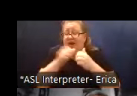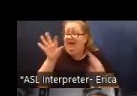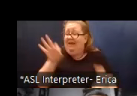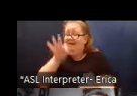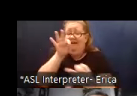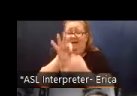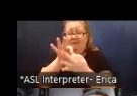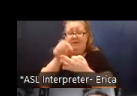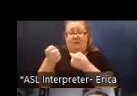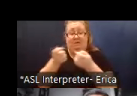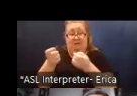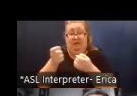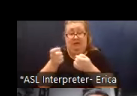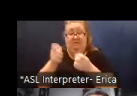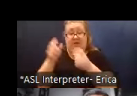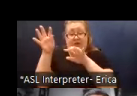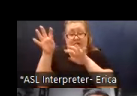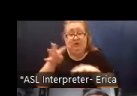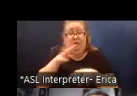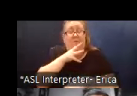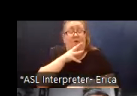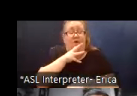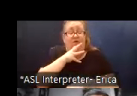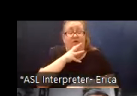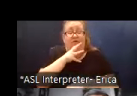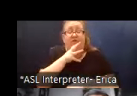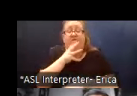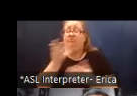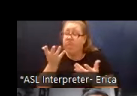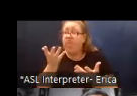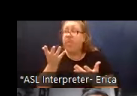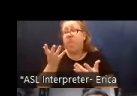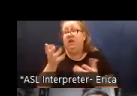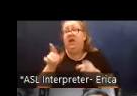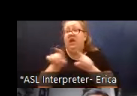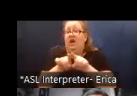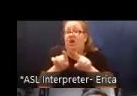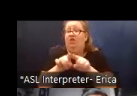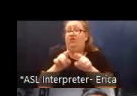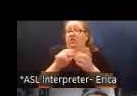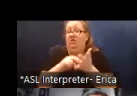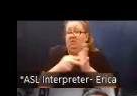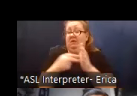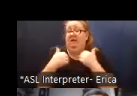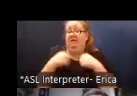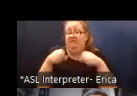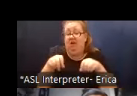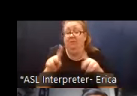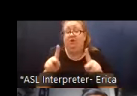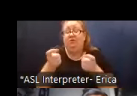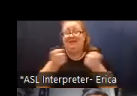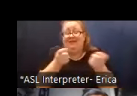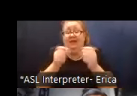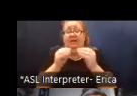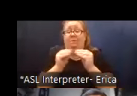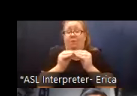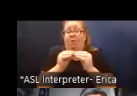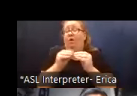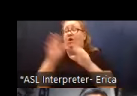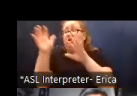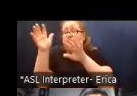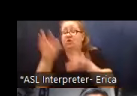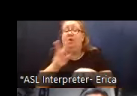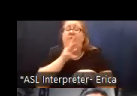stormwater does bring with it the opportunity to address more stormwater during